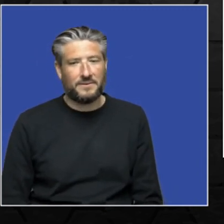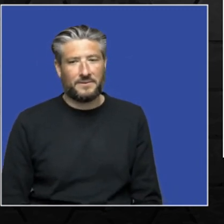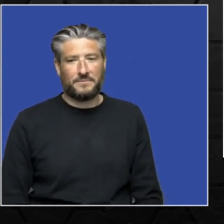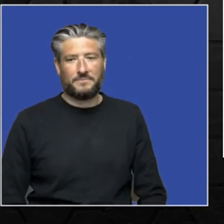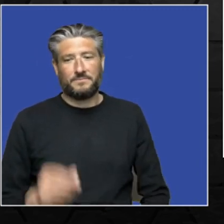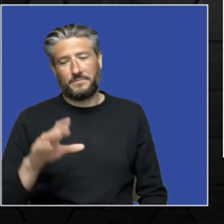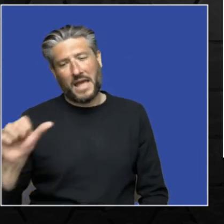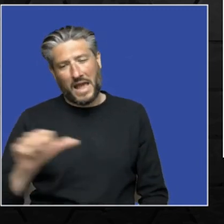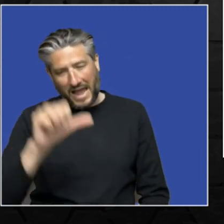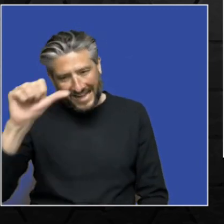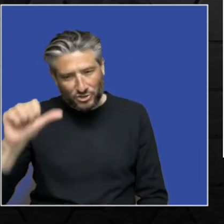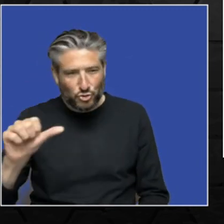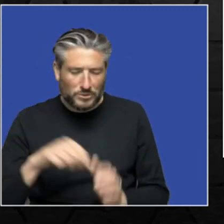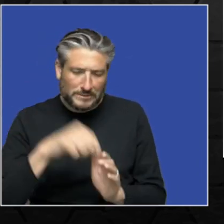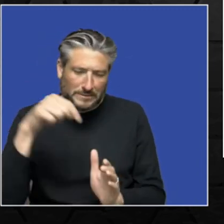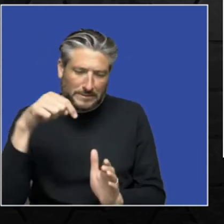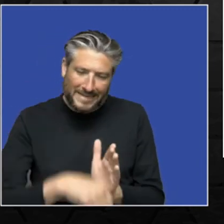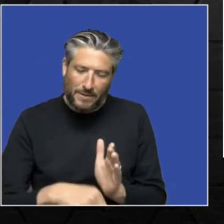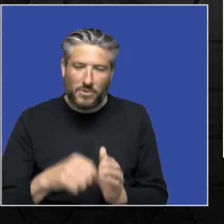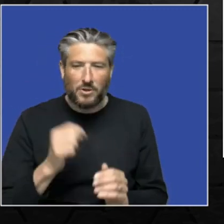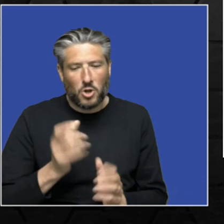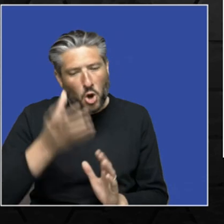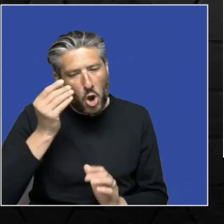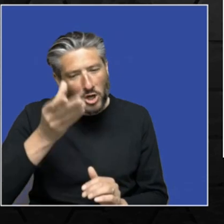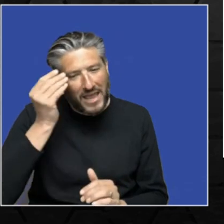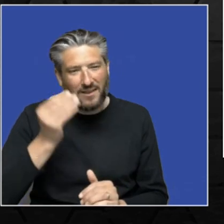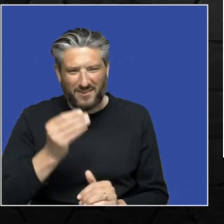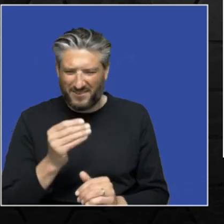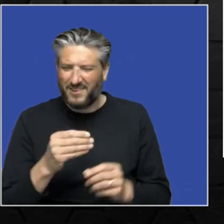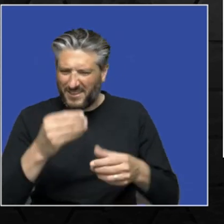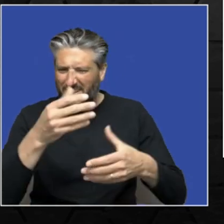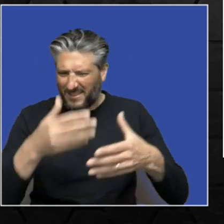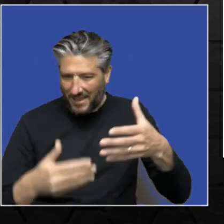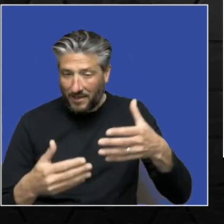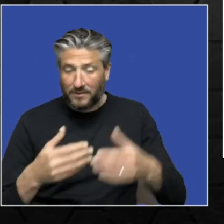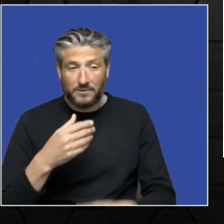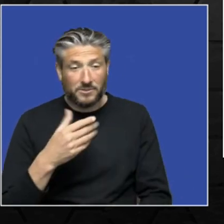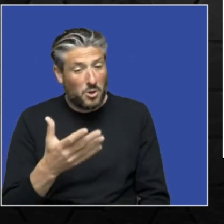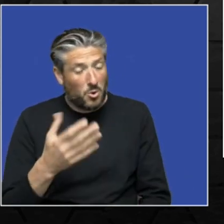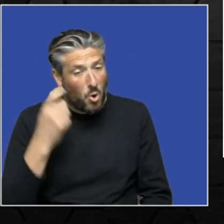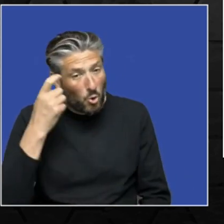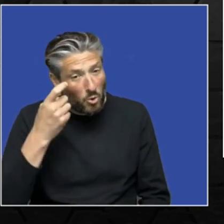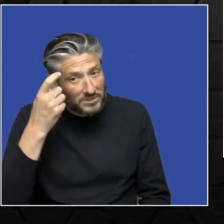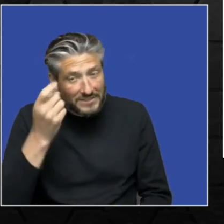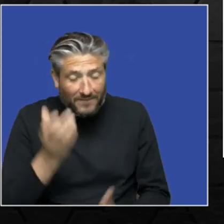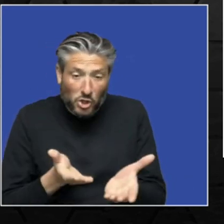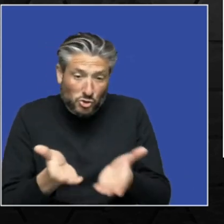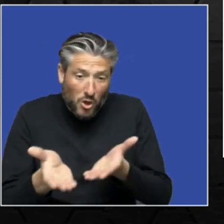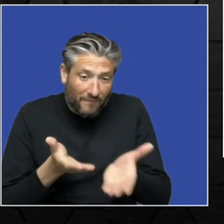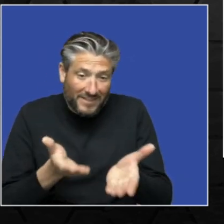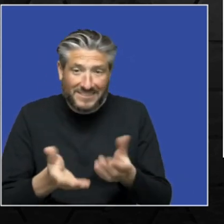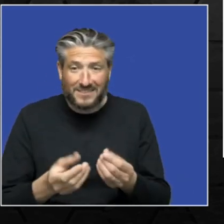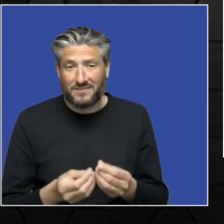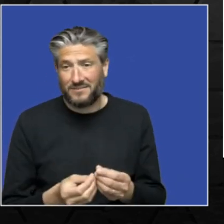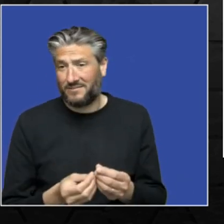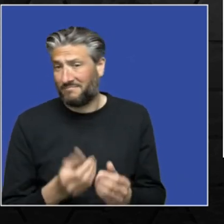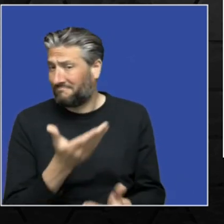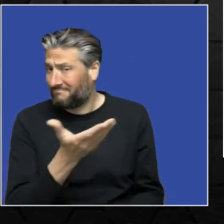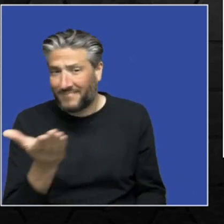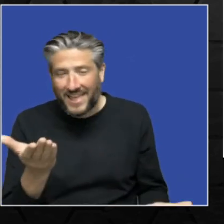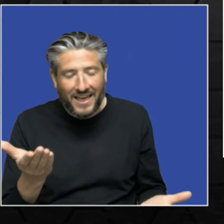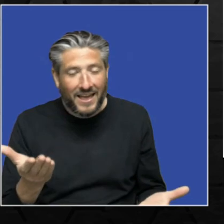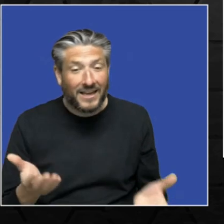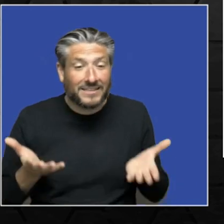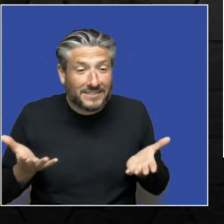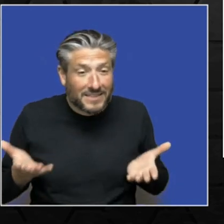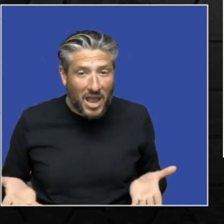are the AI demos which you can try out for cognitive services. So with this, I'm open for questions, and I hope at least